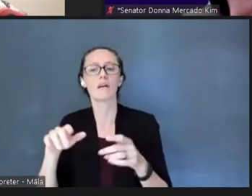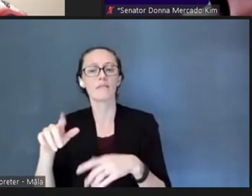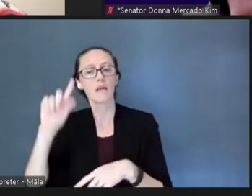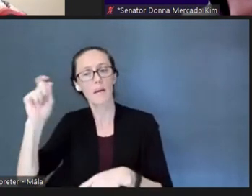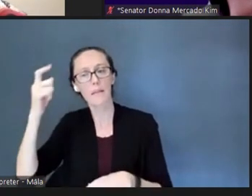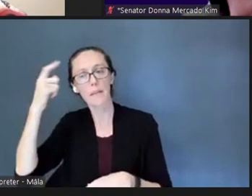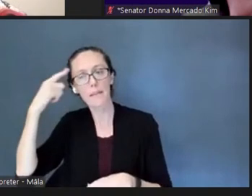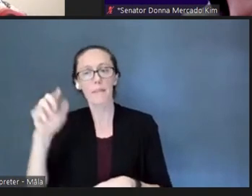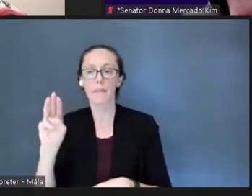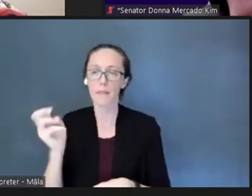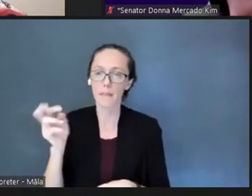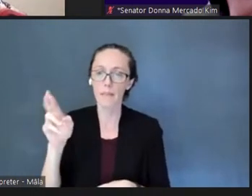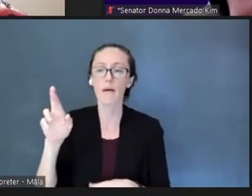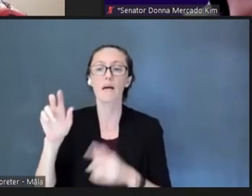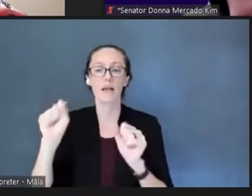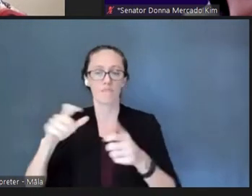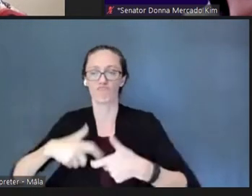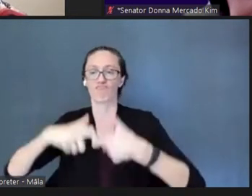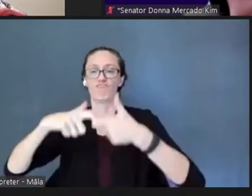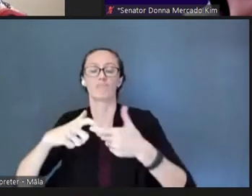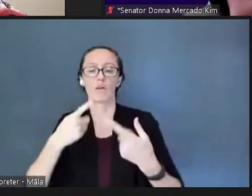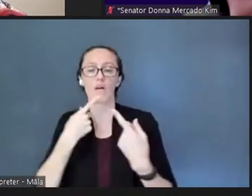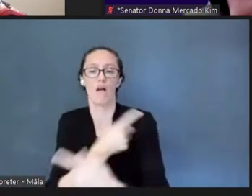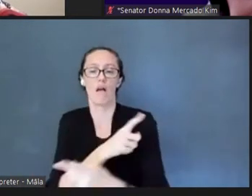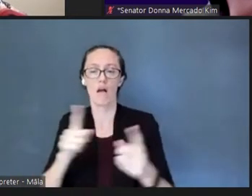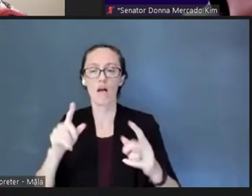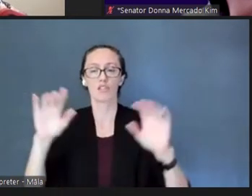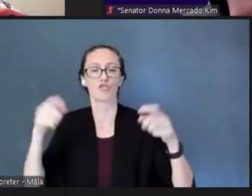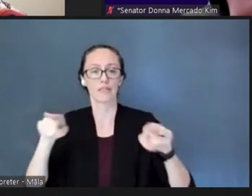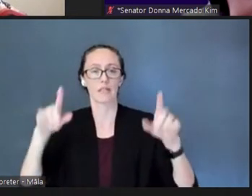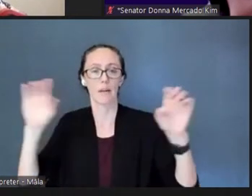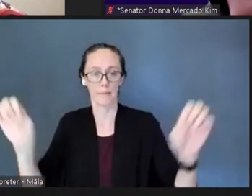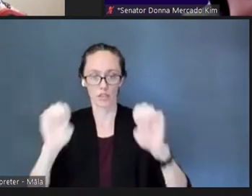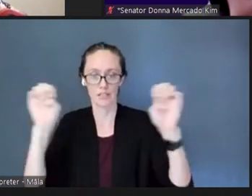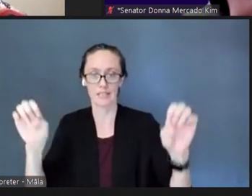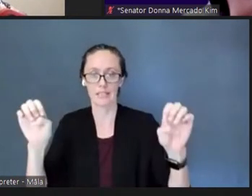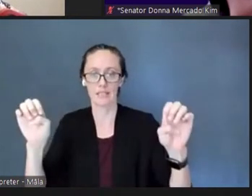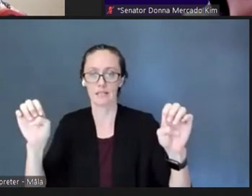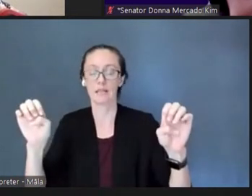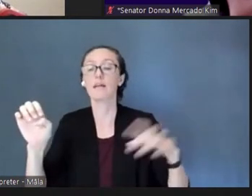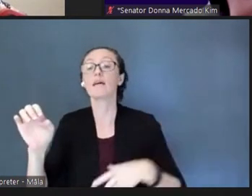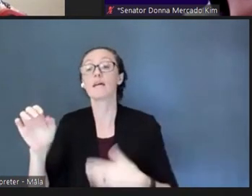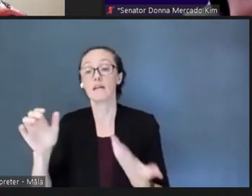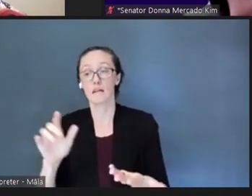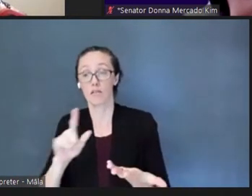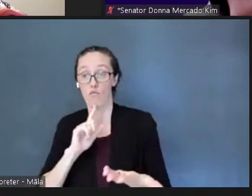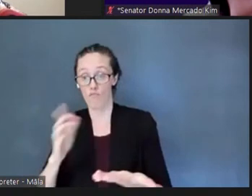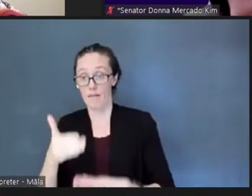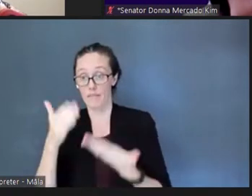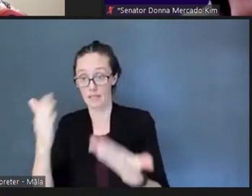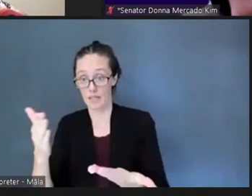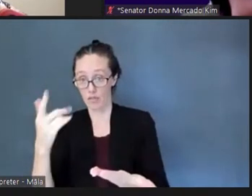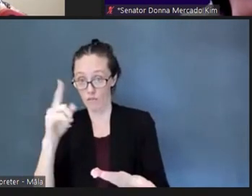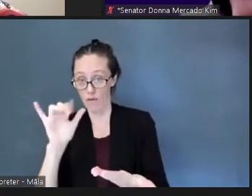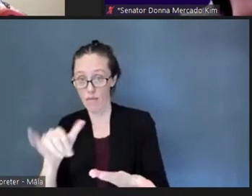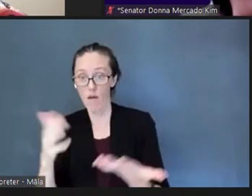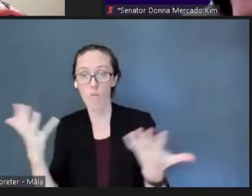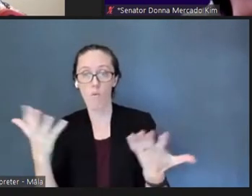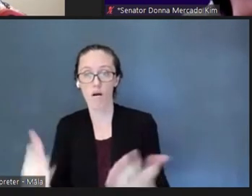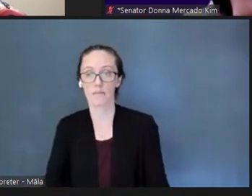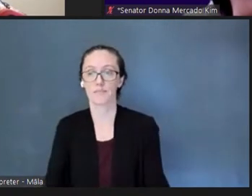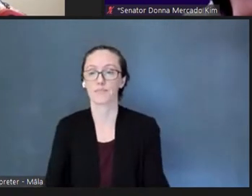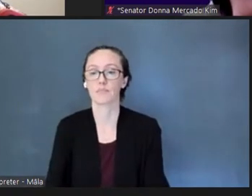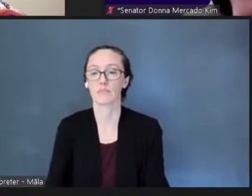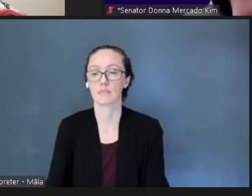for public records or vital statistics during a declared state of emergency. Recommendation here is to